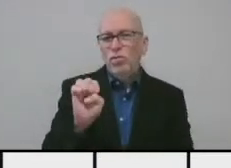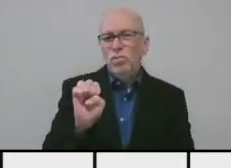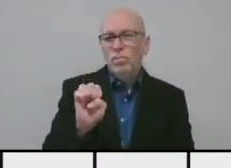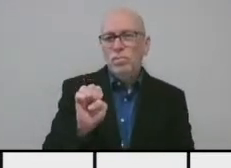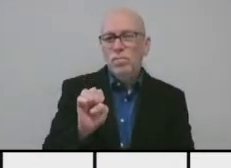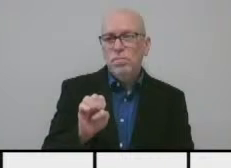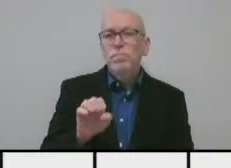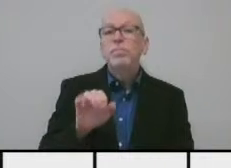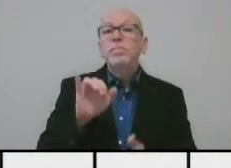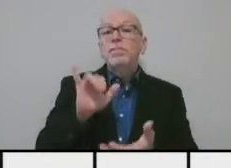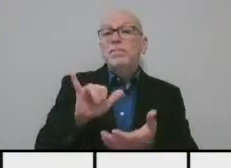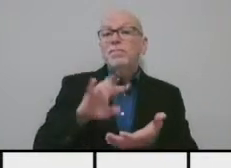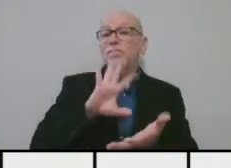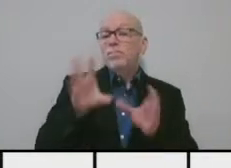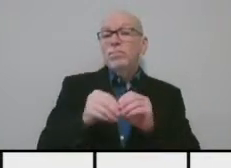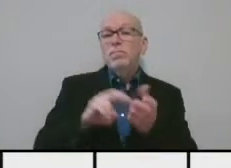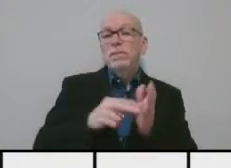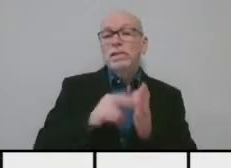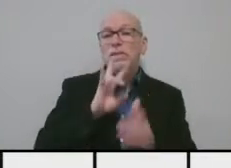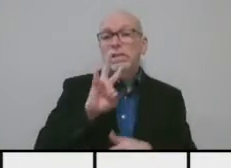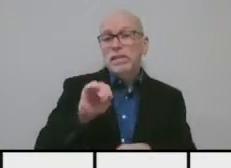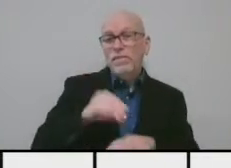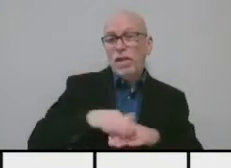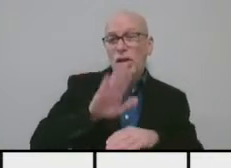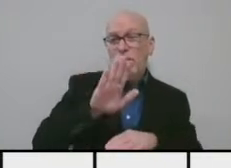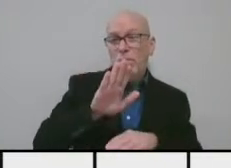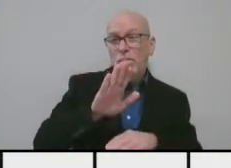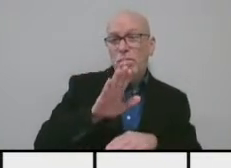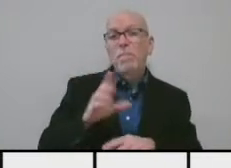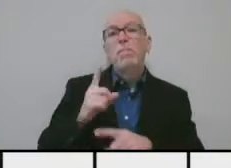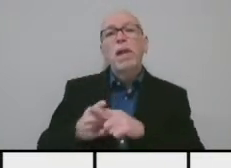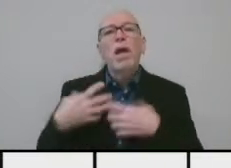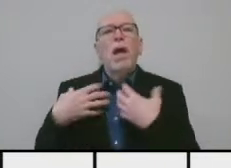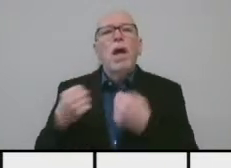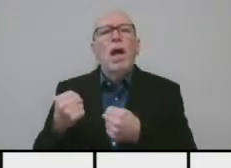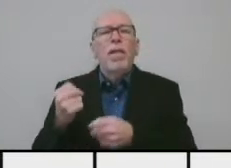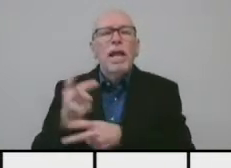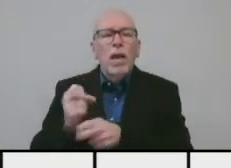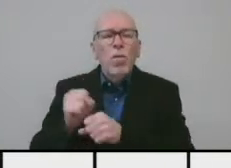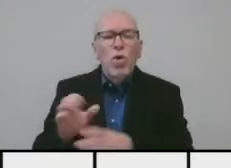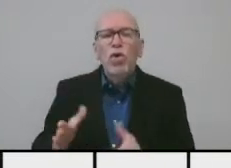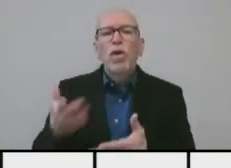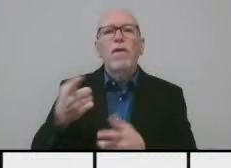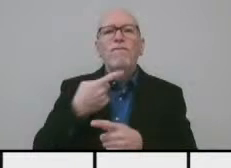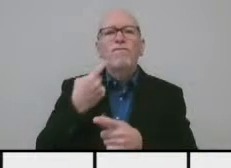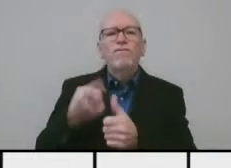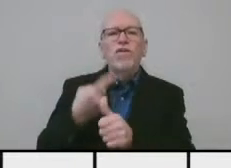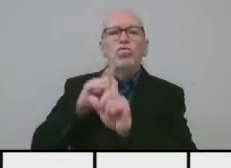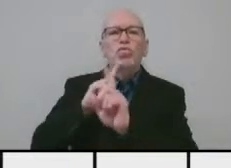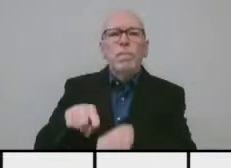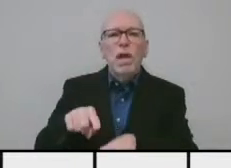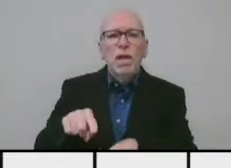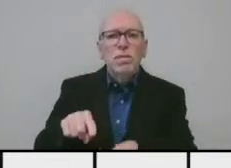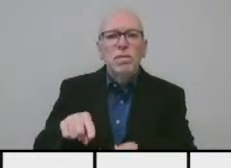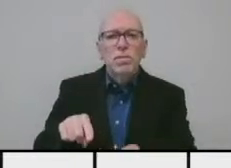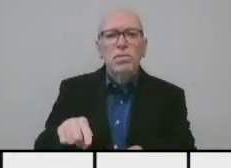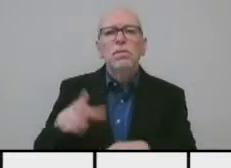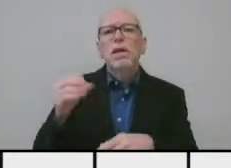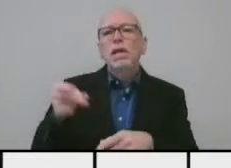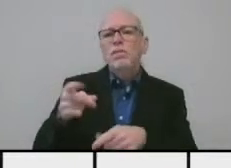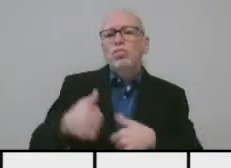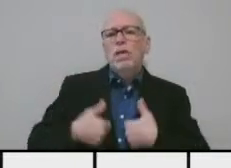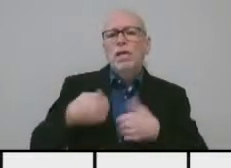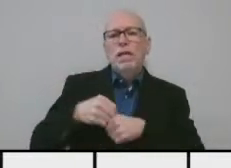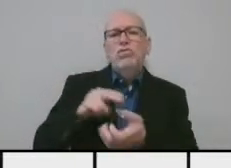That total represents people age 70 and older and healthcare workers, first responders, and residents of long-term care facilities.